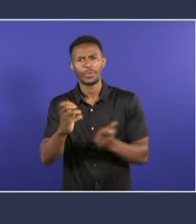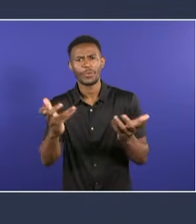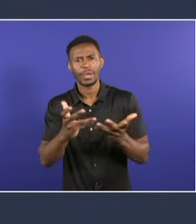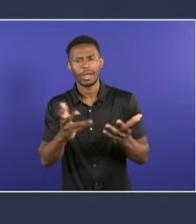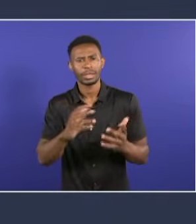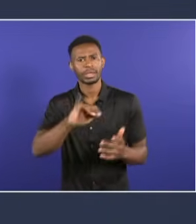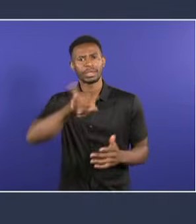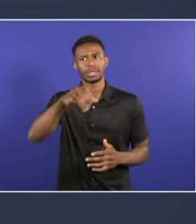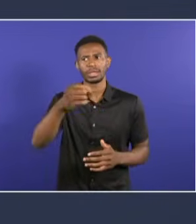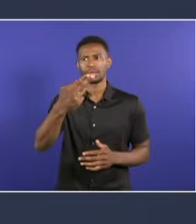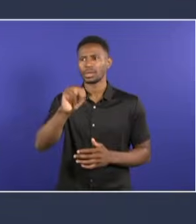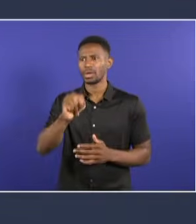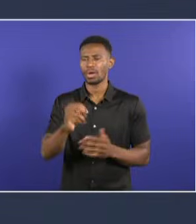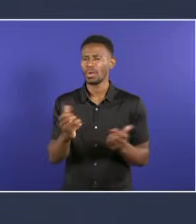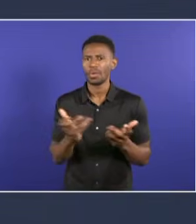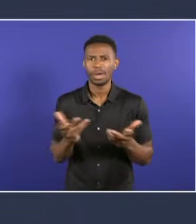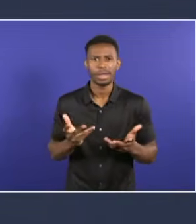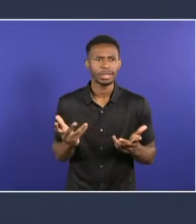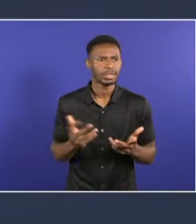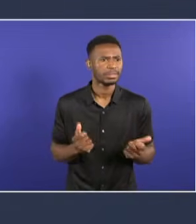Where's John?